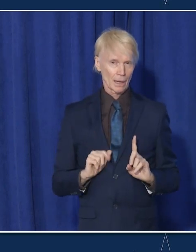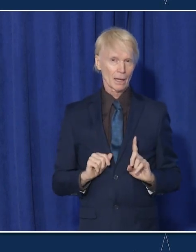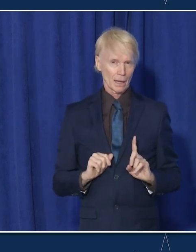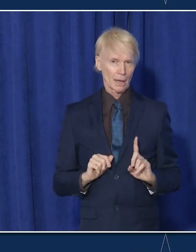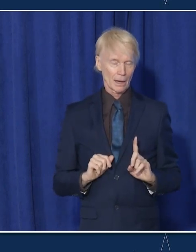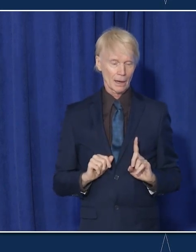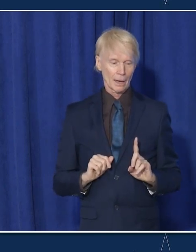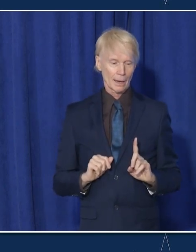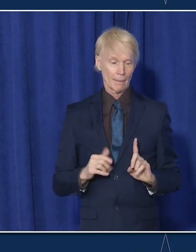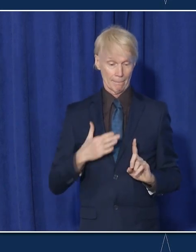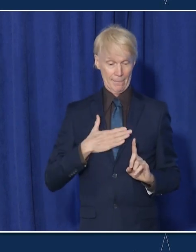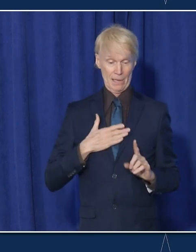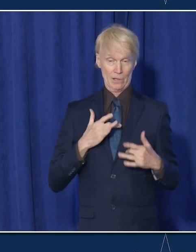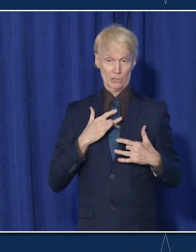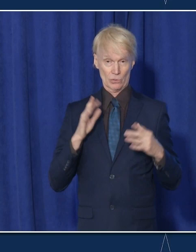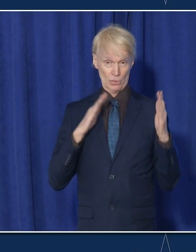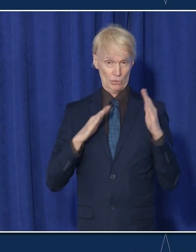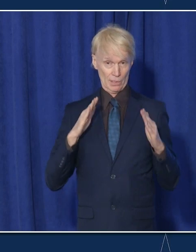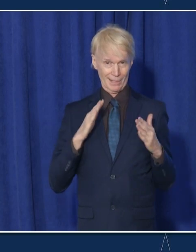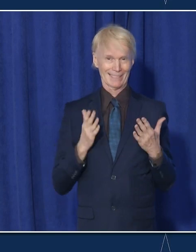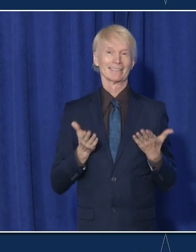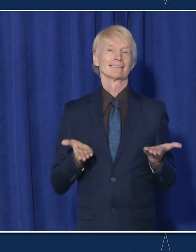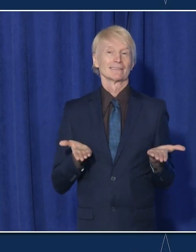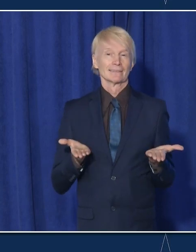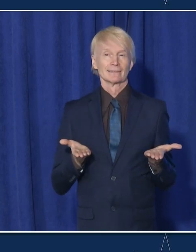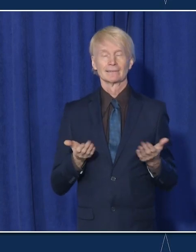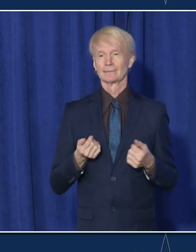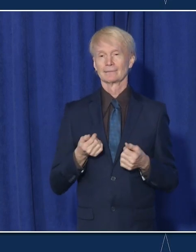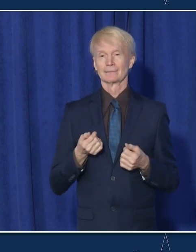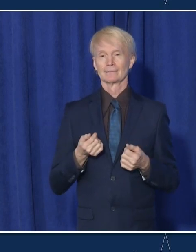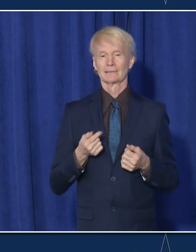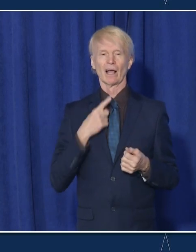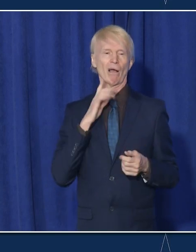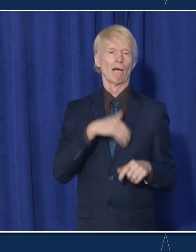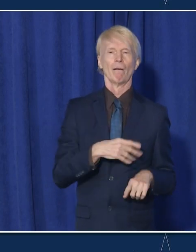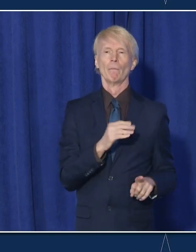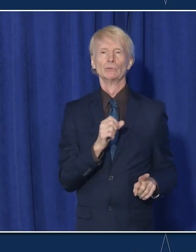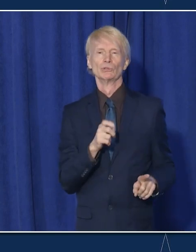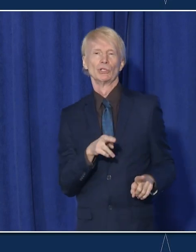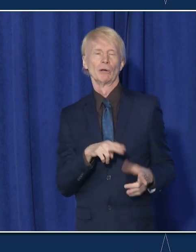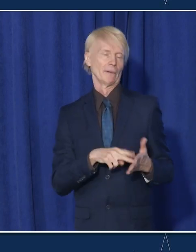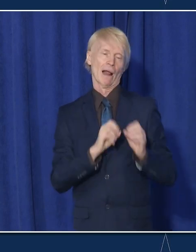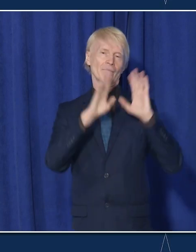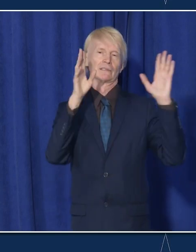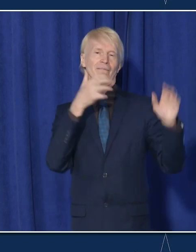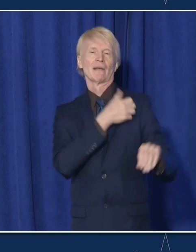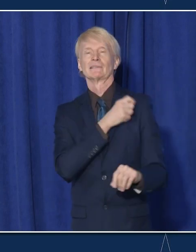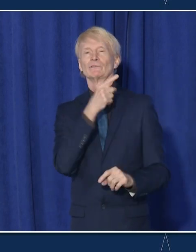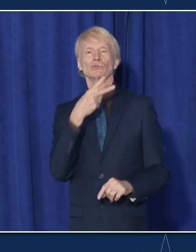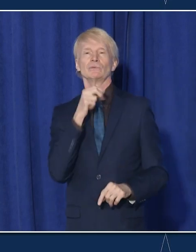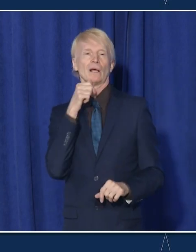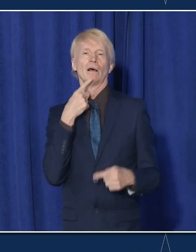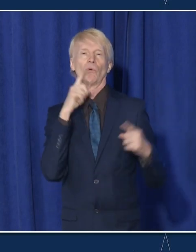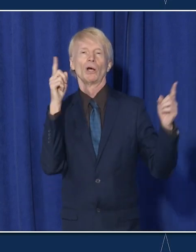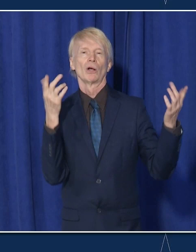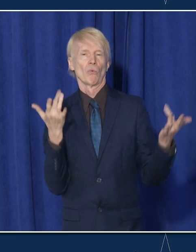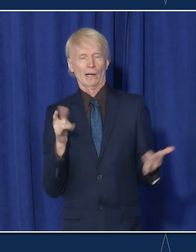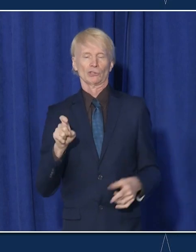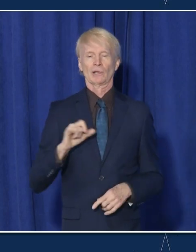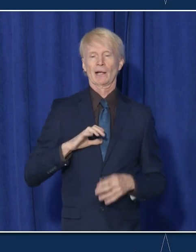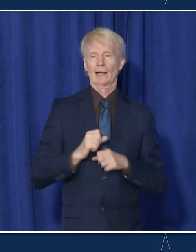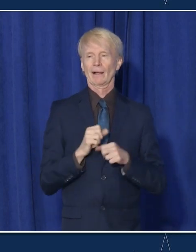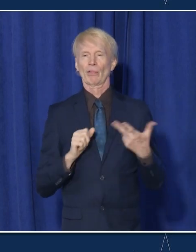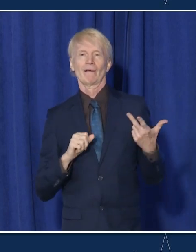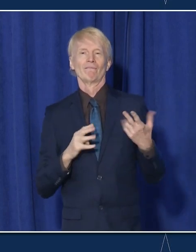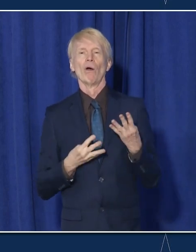I don't, and my other worry is I think there are some people who say, oh, because it was a booster, the vaccine isn't working. That's another thing that I hear a lot of. Why should I get